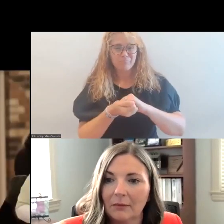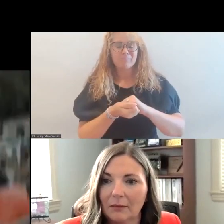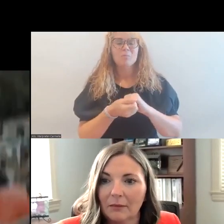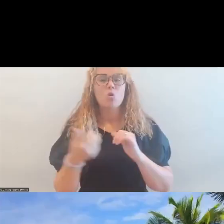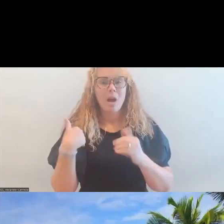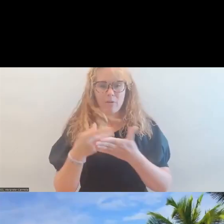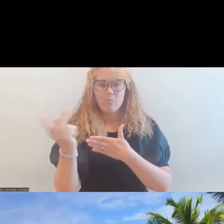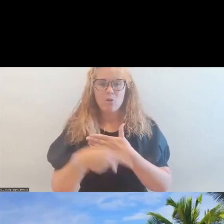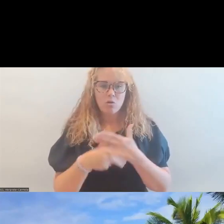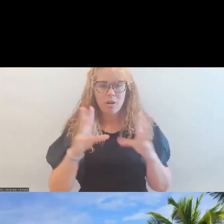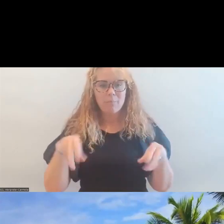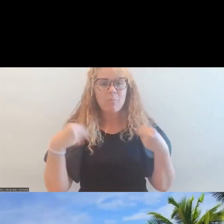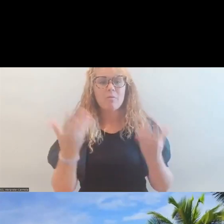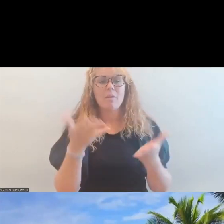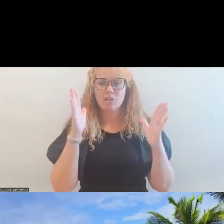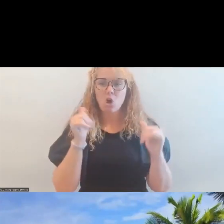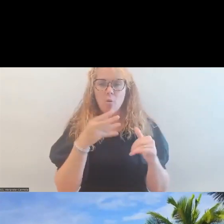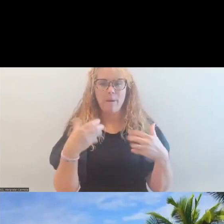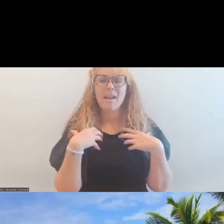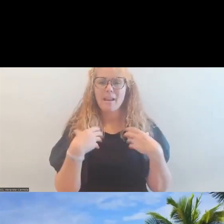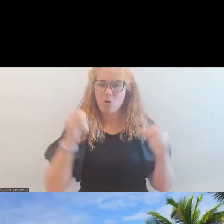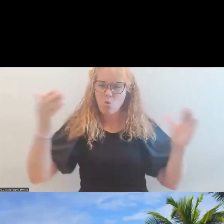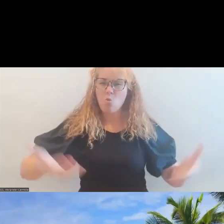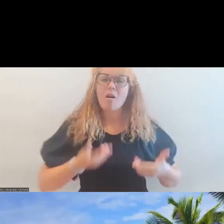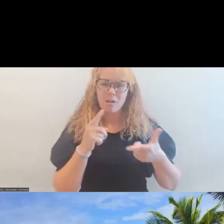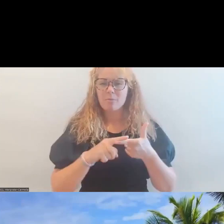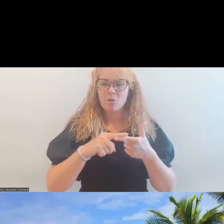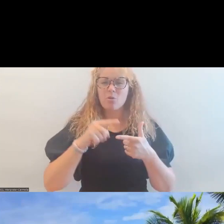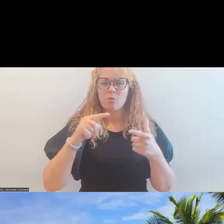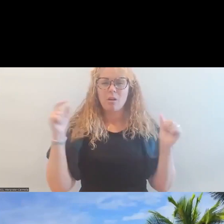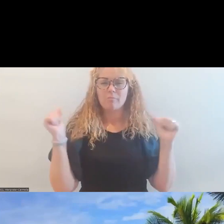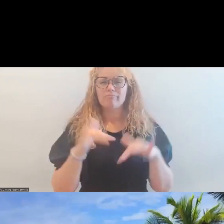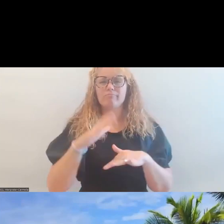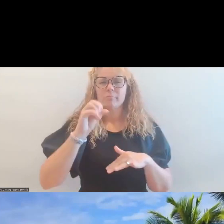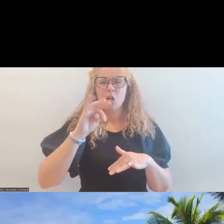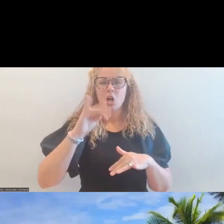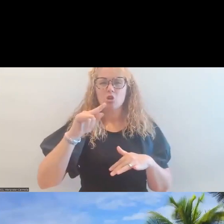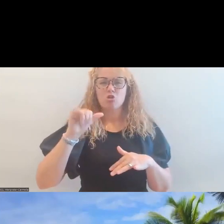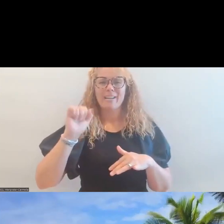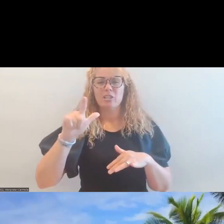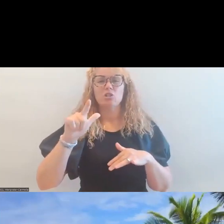to our congregations. Welcome to the Congregational Recovery Outreach Program, or CROP.